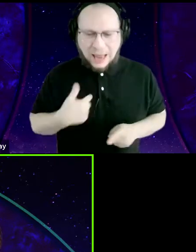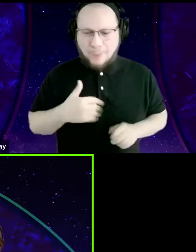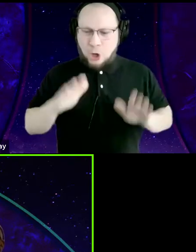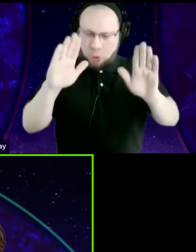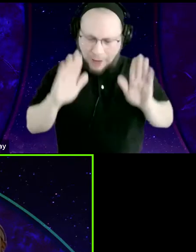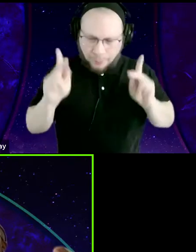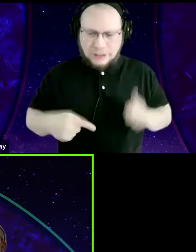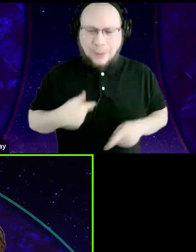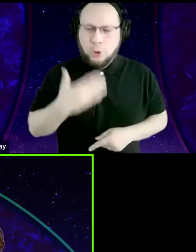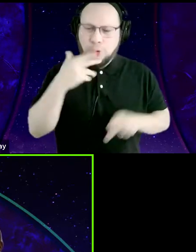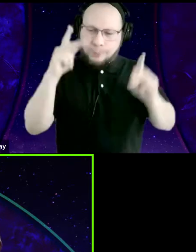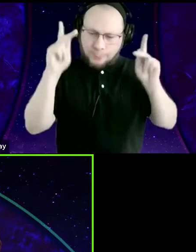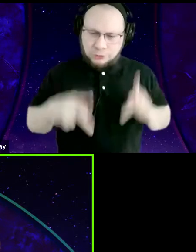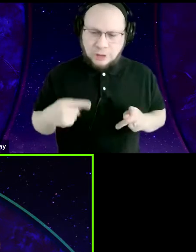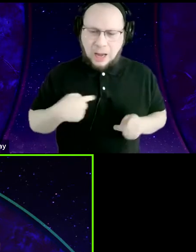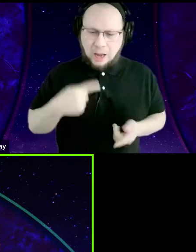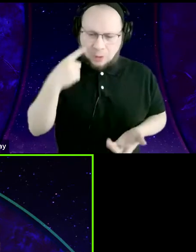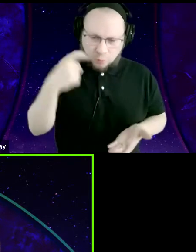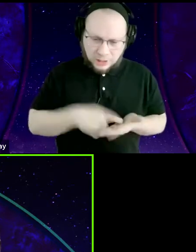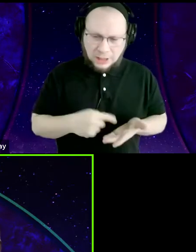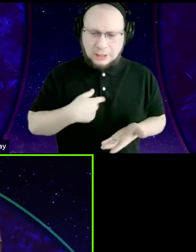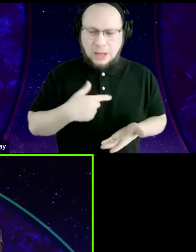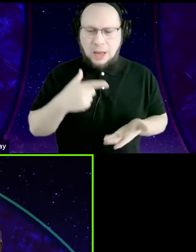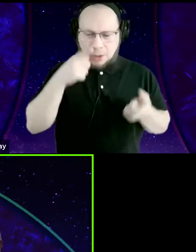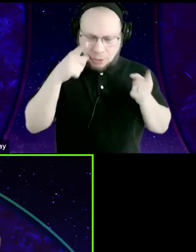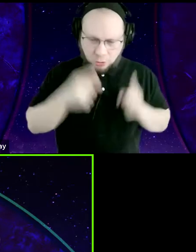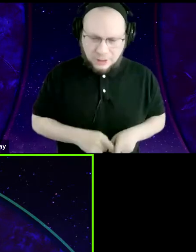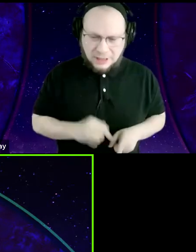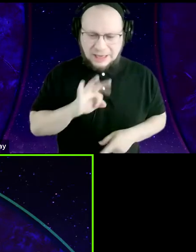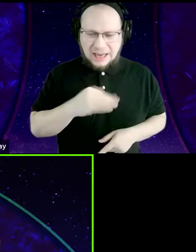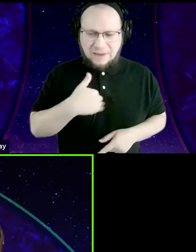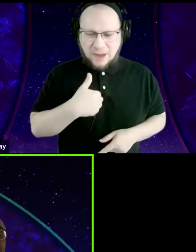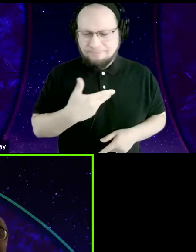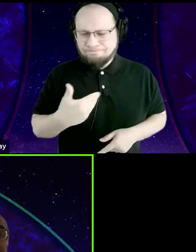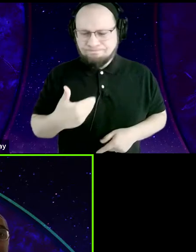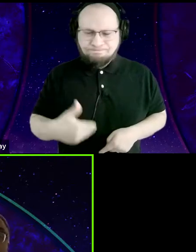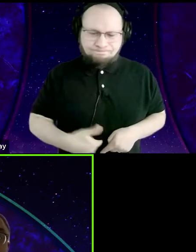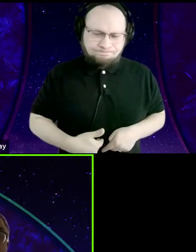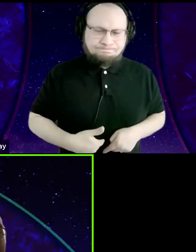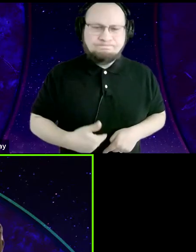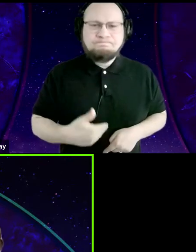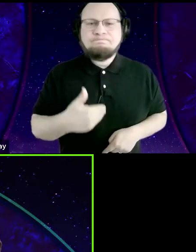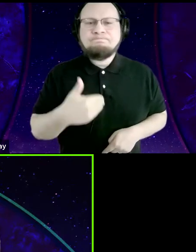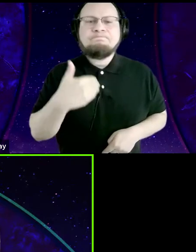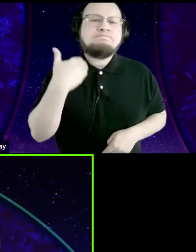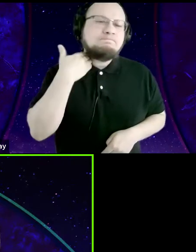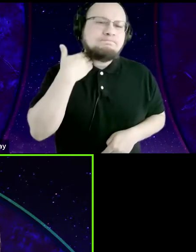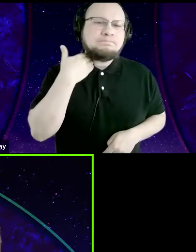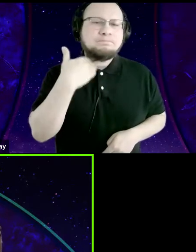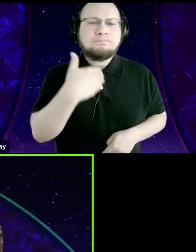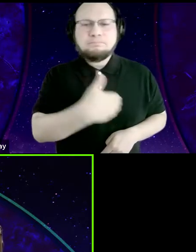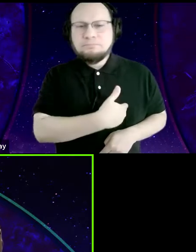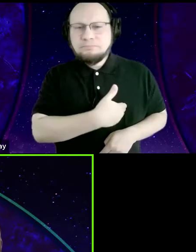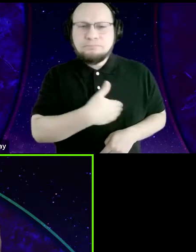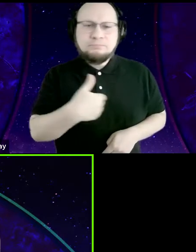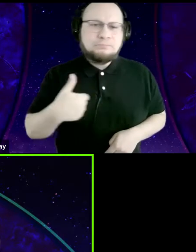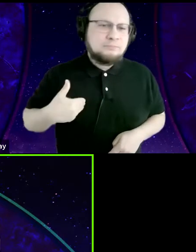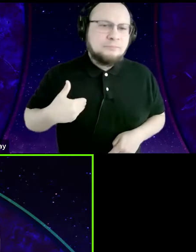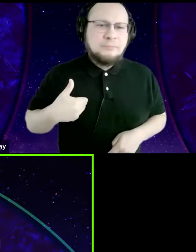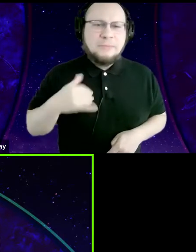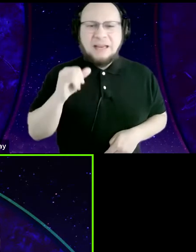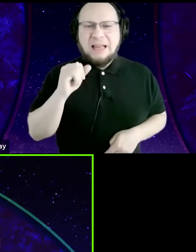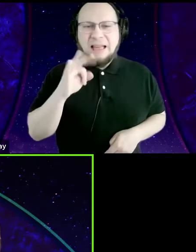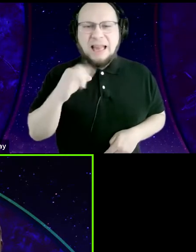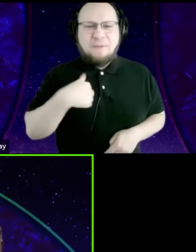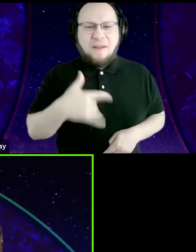person. And if there is something in my belly, if there's something in my neck, if there's something in my left nipple beneath my areola that tells me that I'm not supposed to